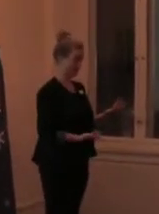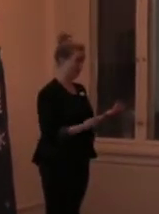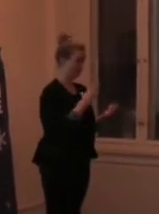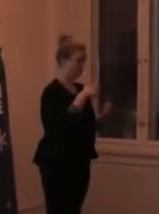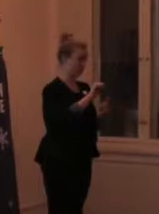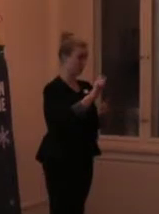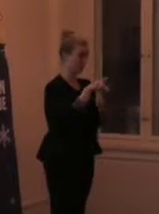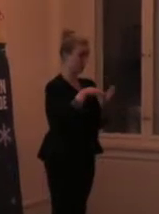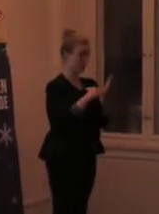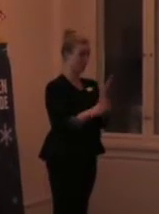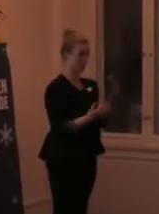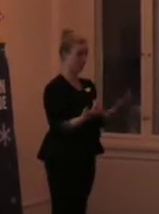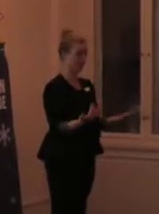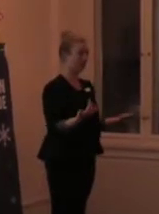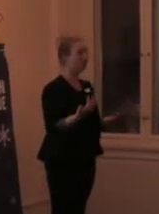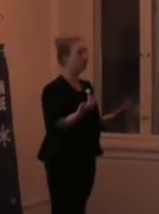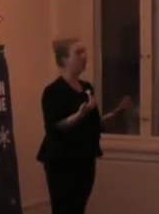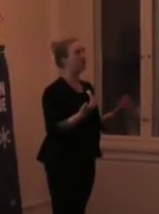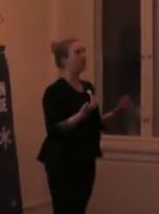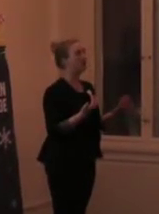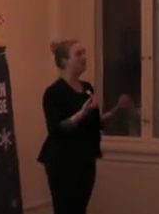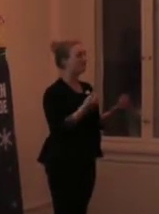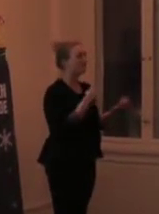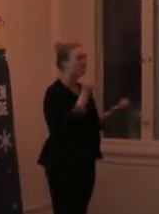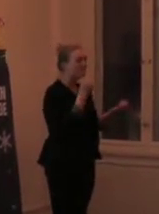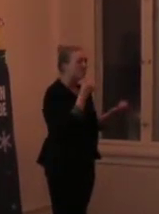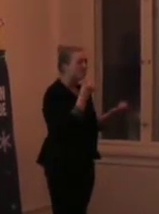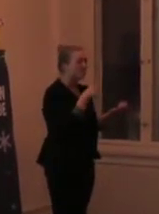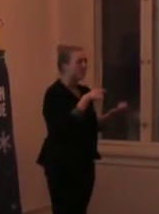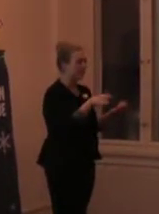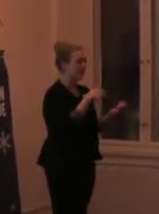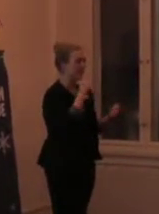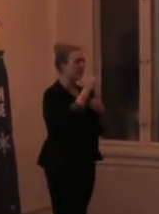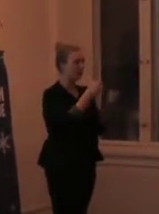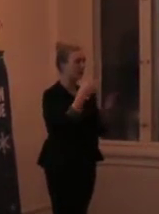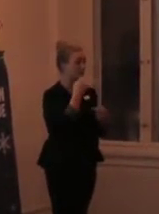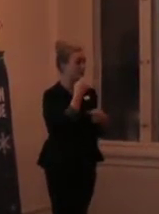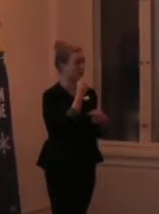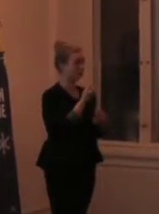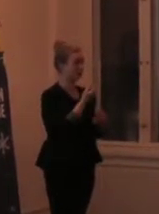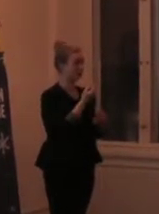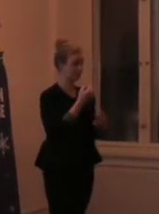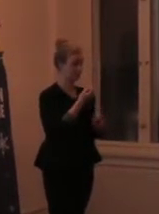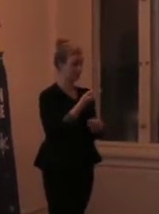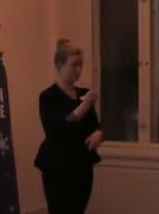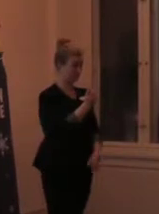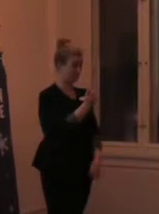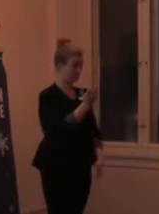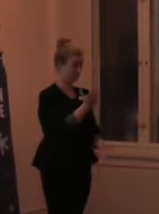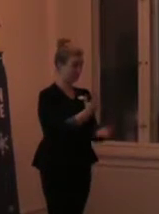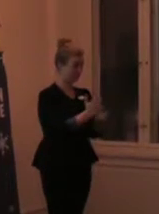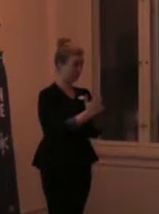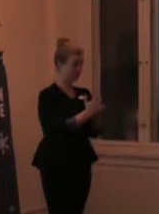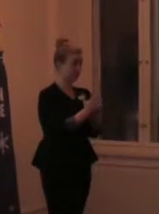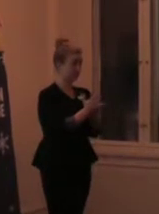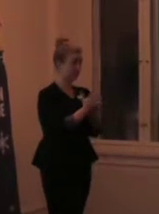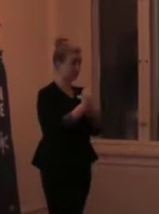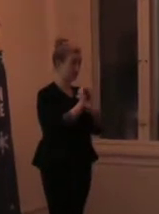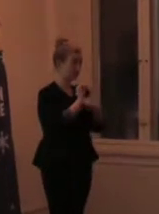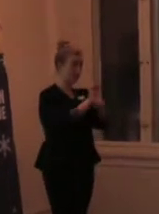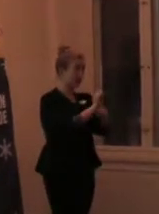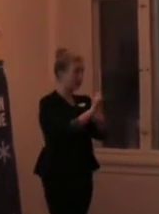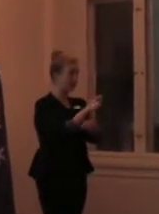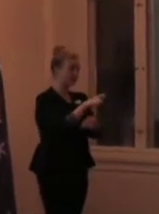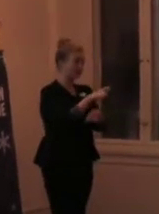with. And there were just a very few number of people who called who were gay and just saying, you're basically pushing people to